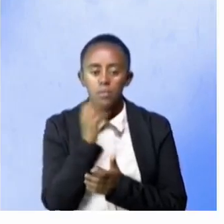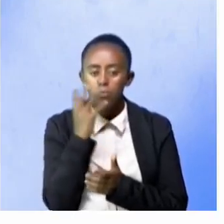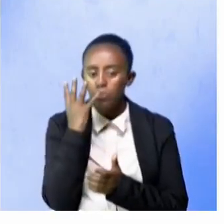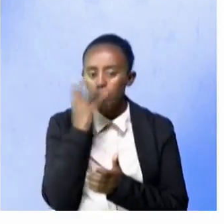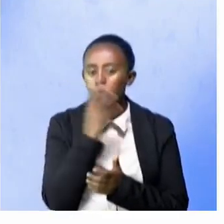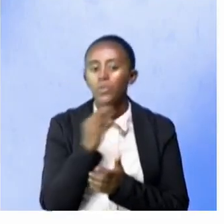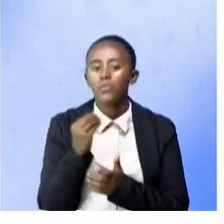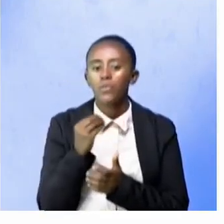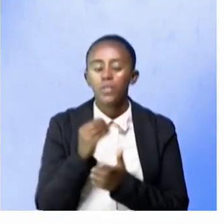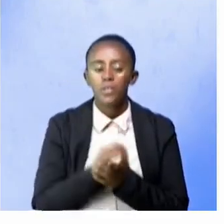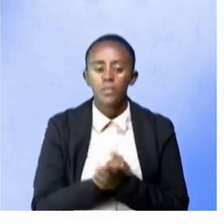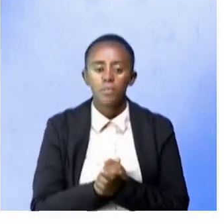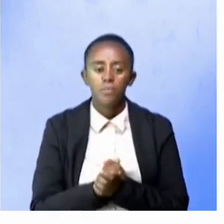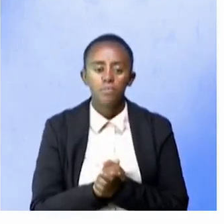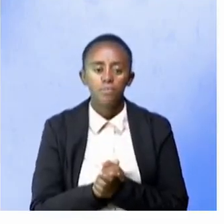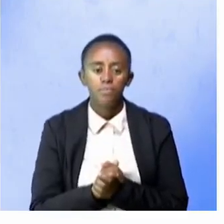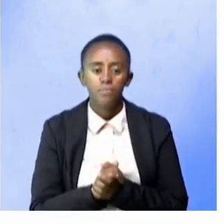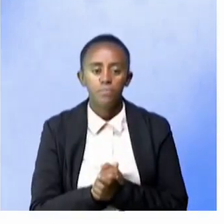beautifully.